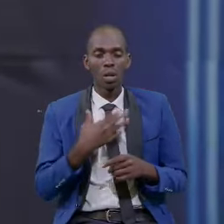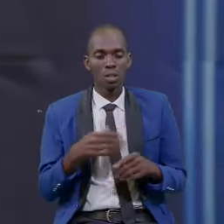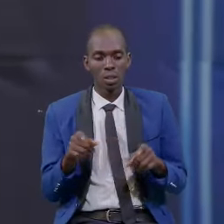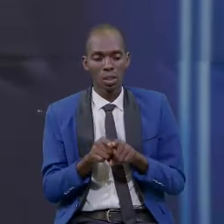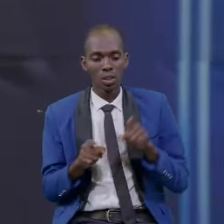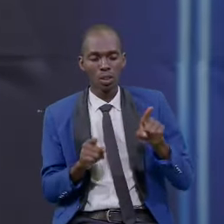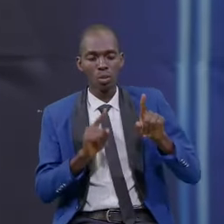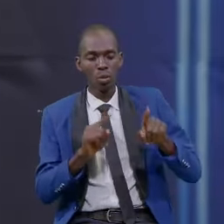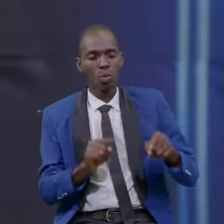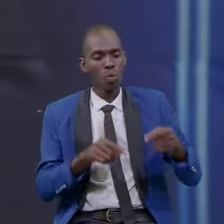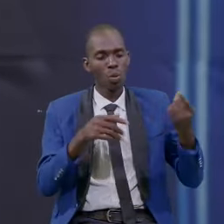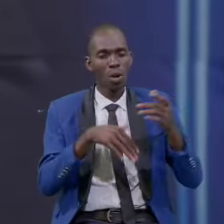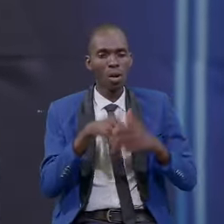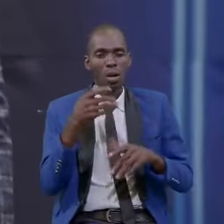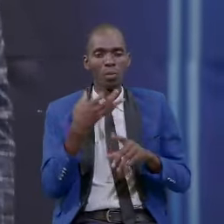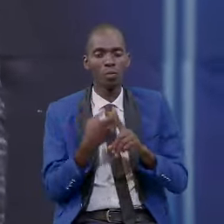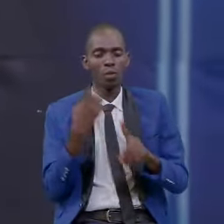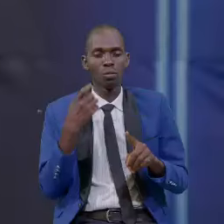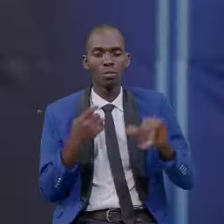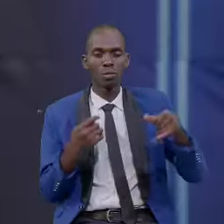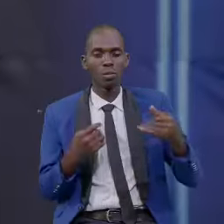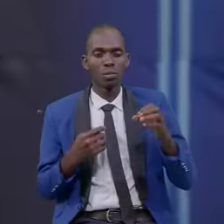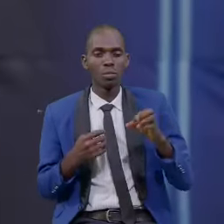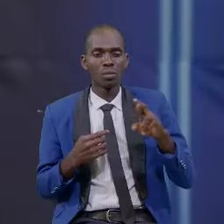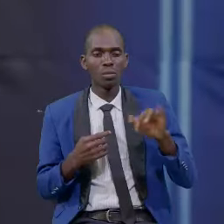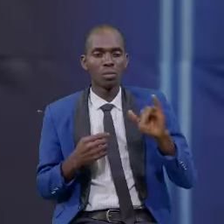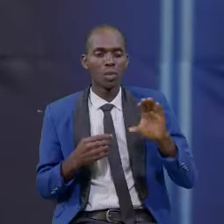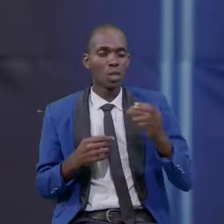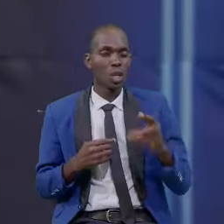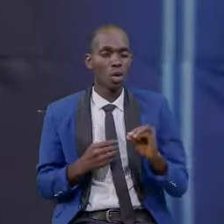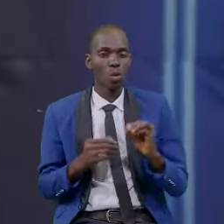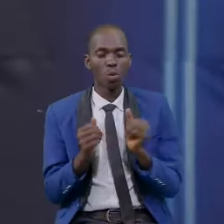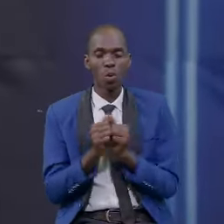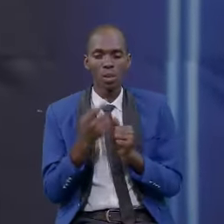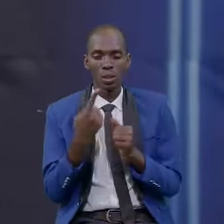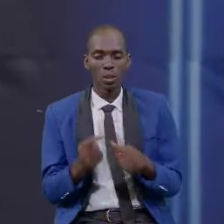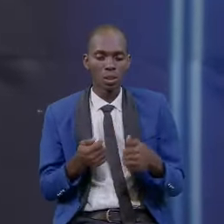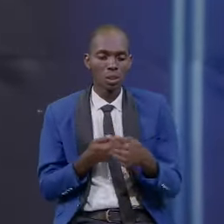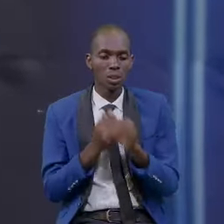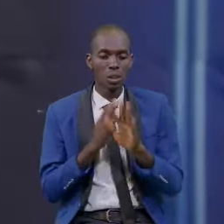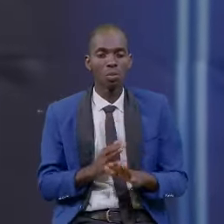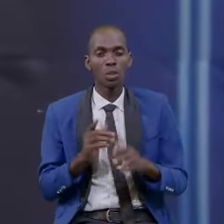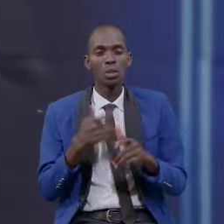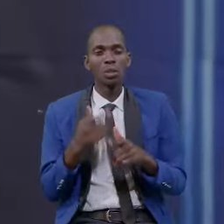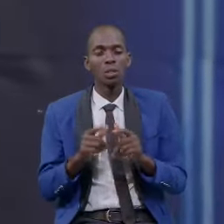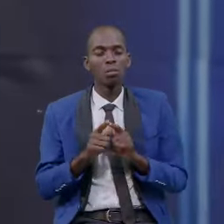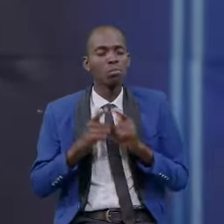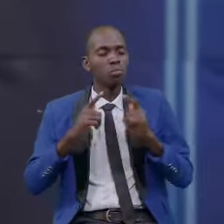of Jericho with his disciples and a great number of